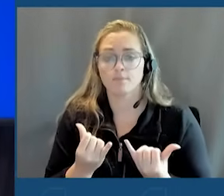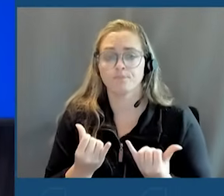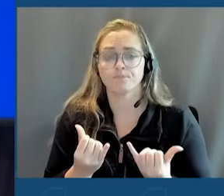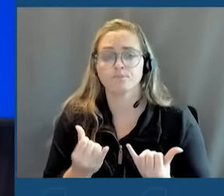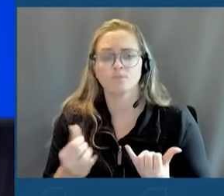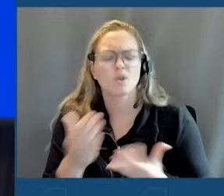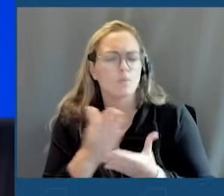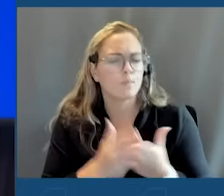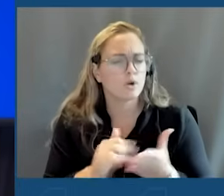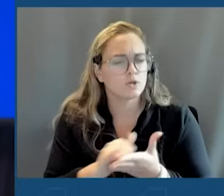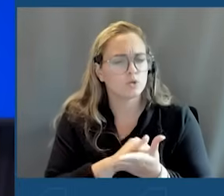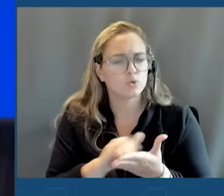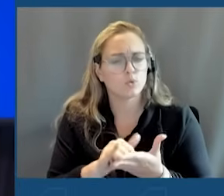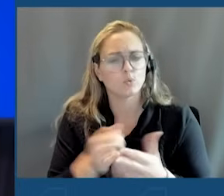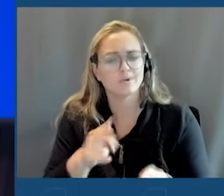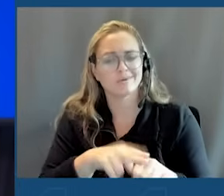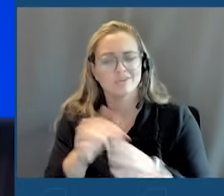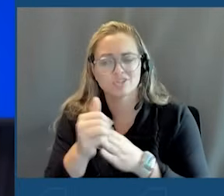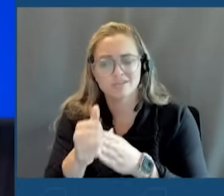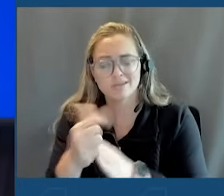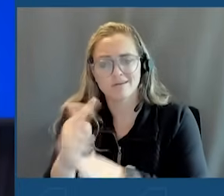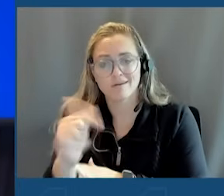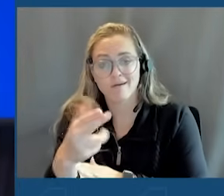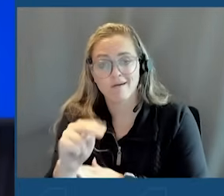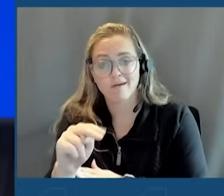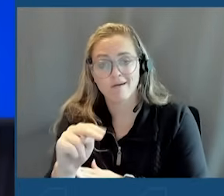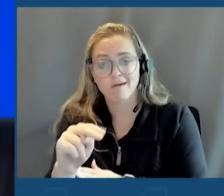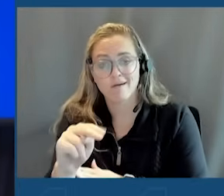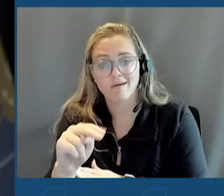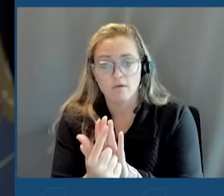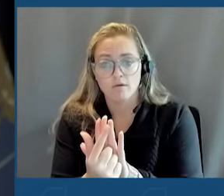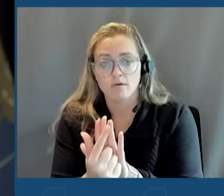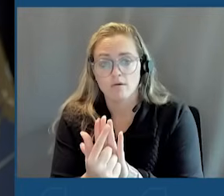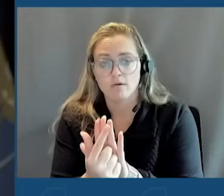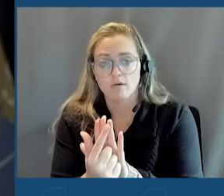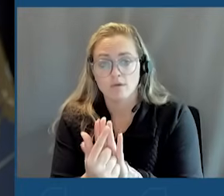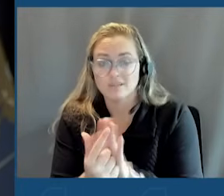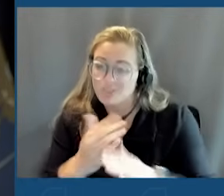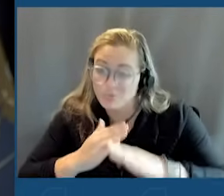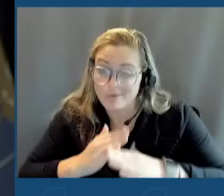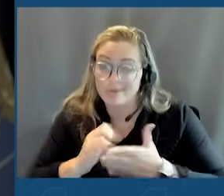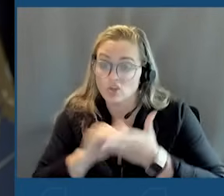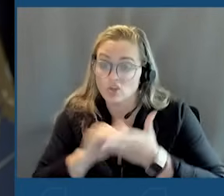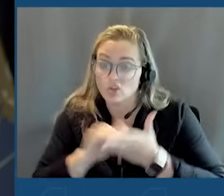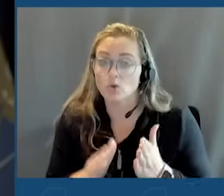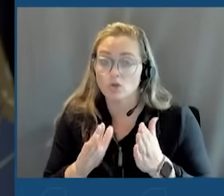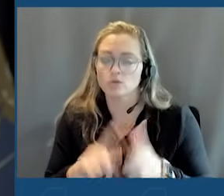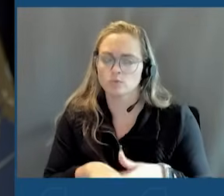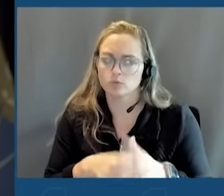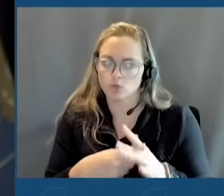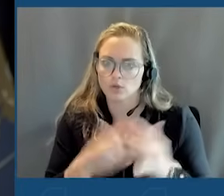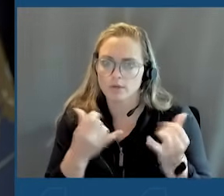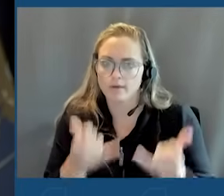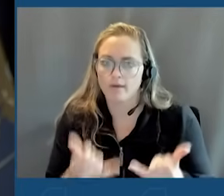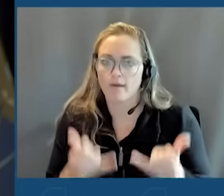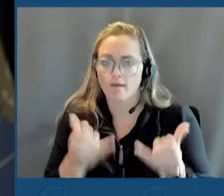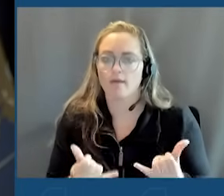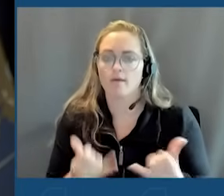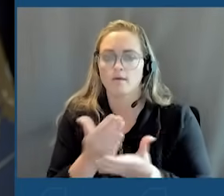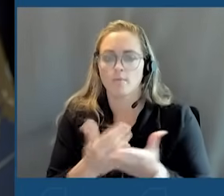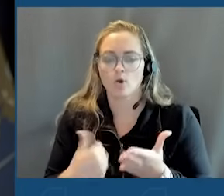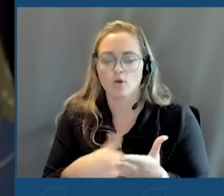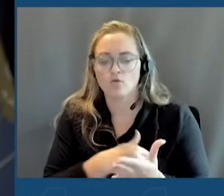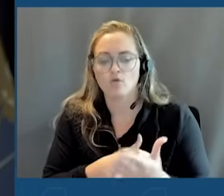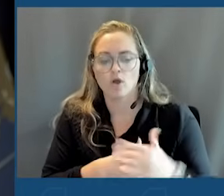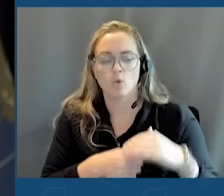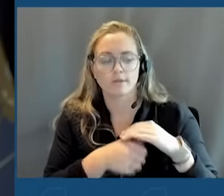parts of New York's nation-leading gun law to protect New Yorkers are going into effect. These are part of our Concealed